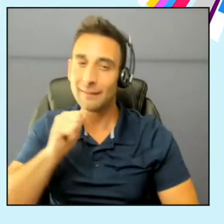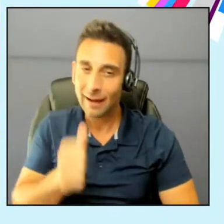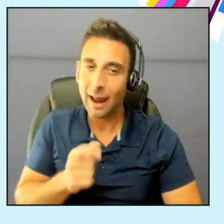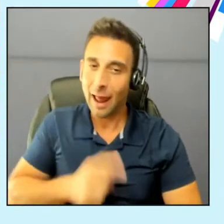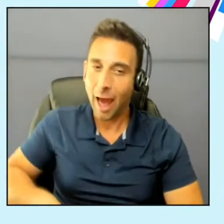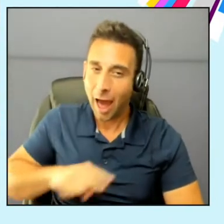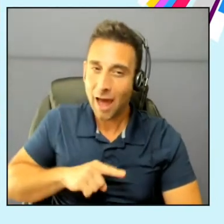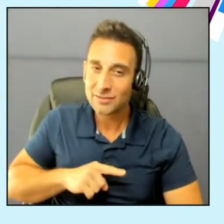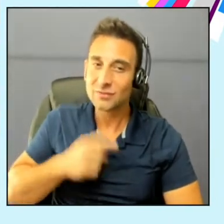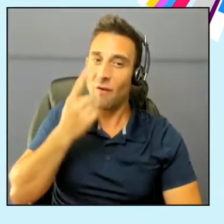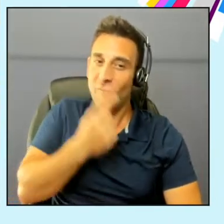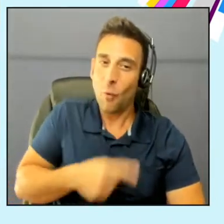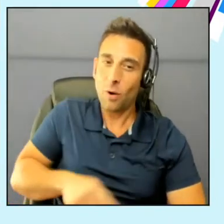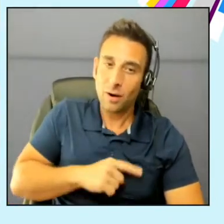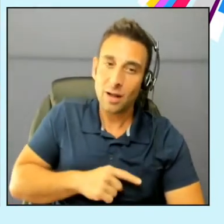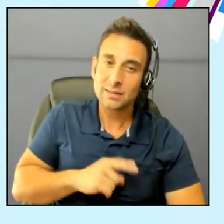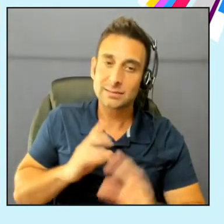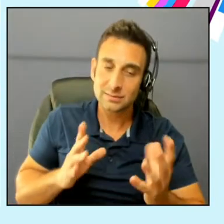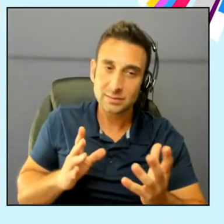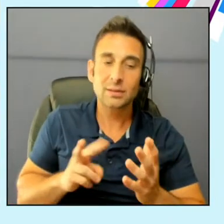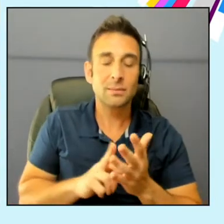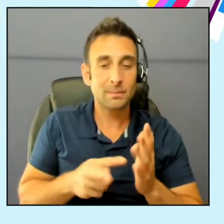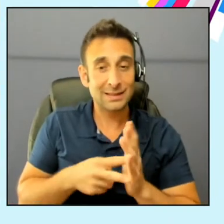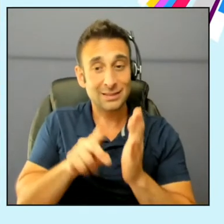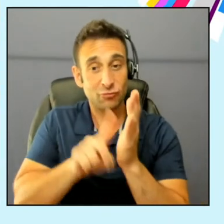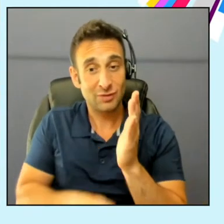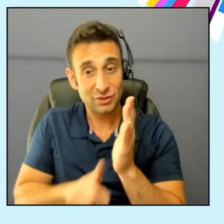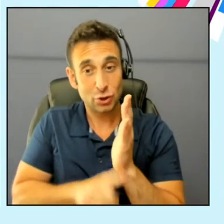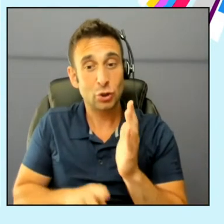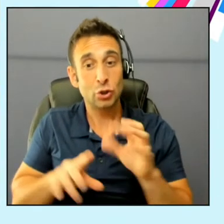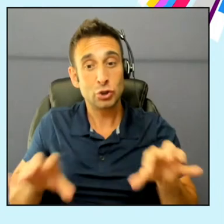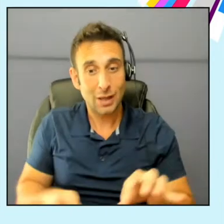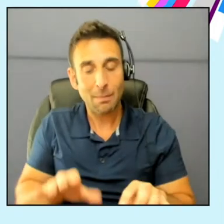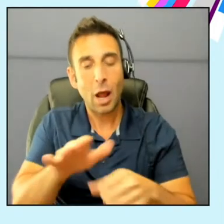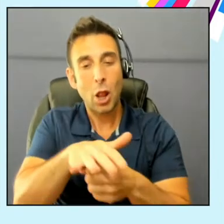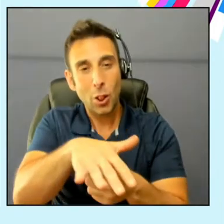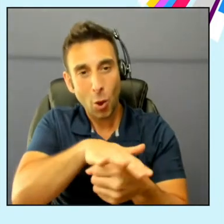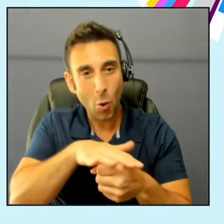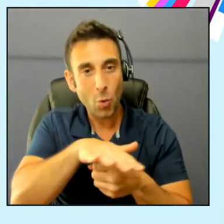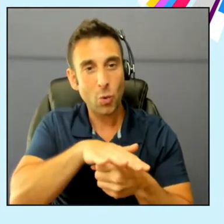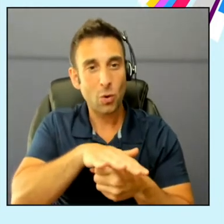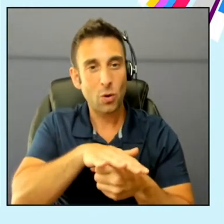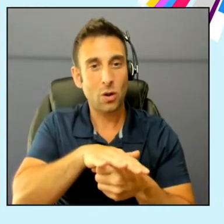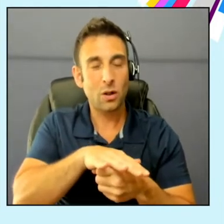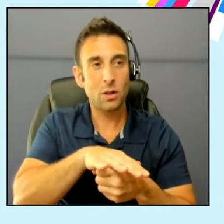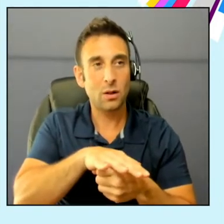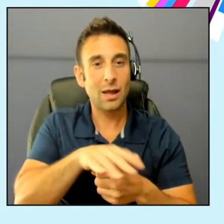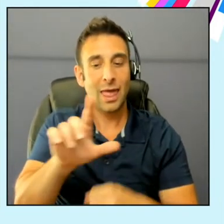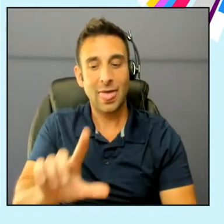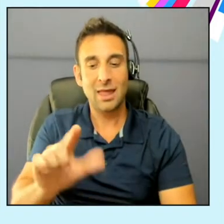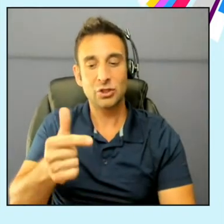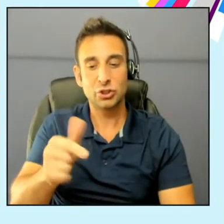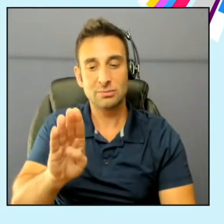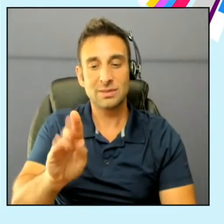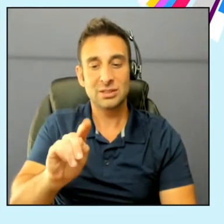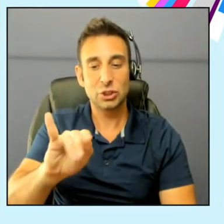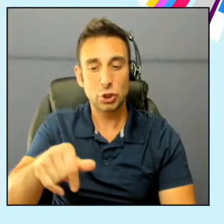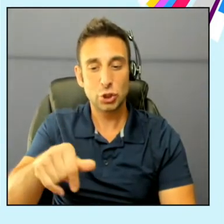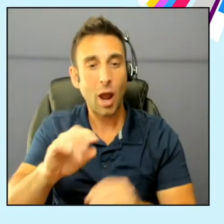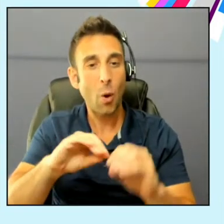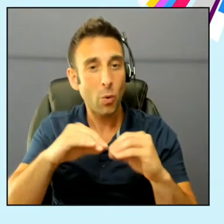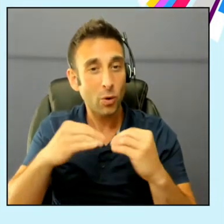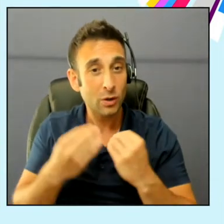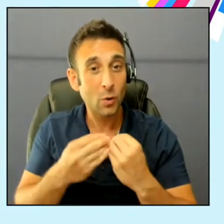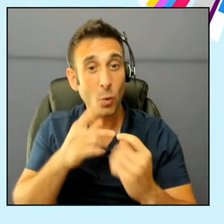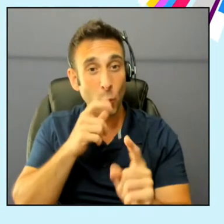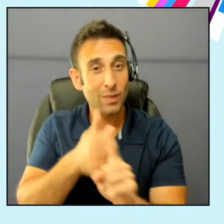So this is research that is done by local LGBTQ organizations who really